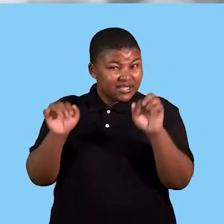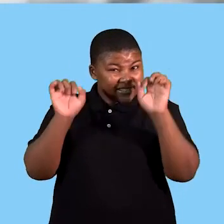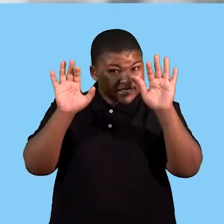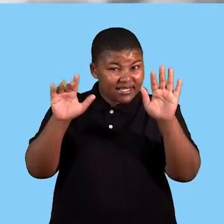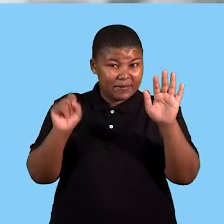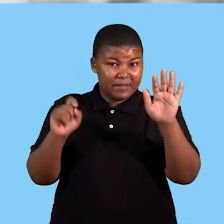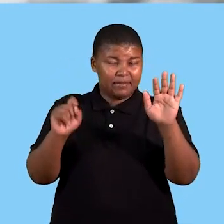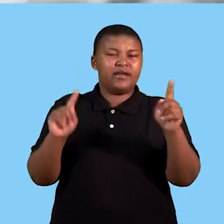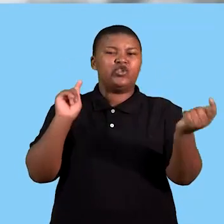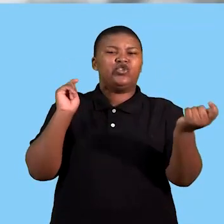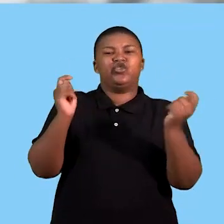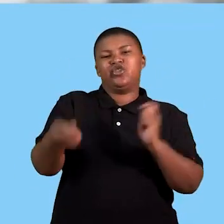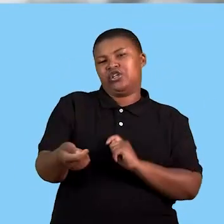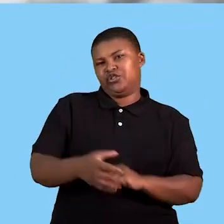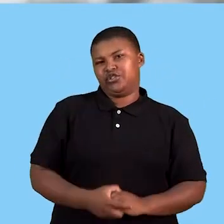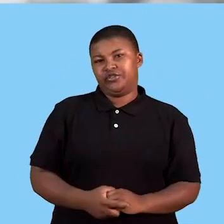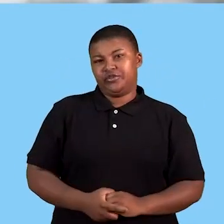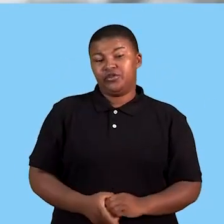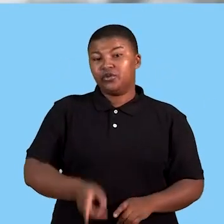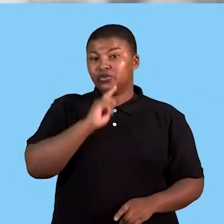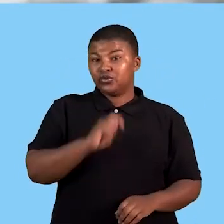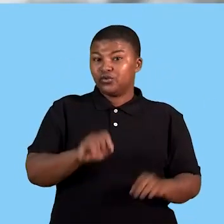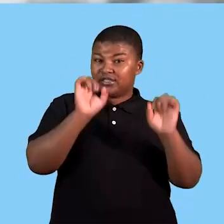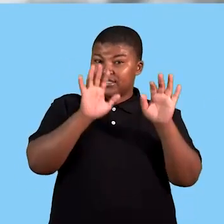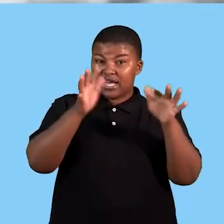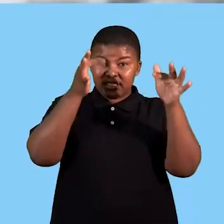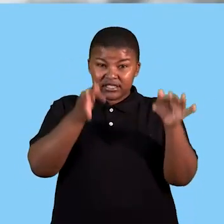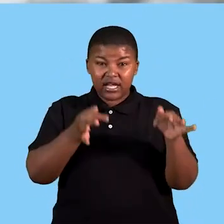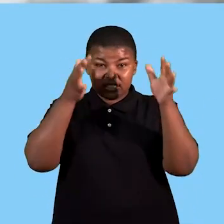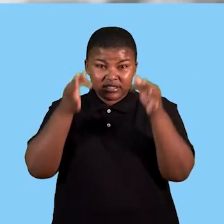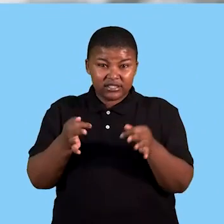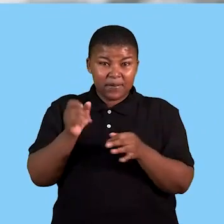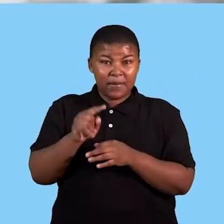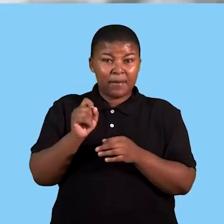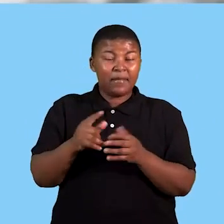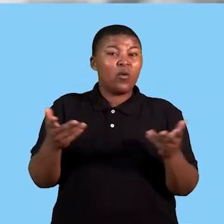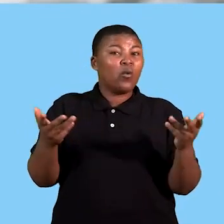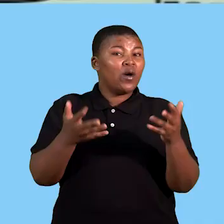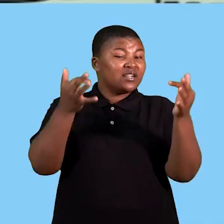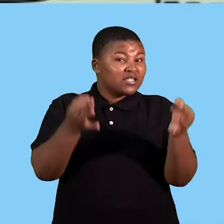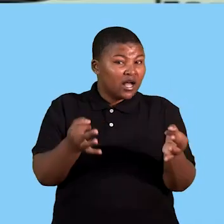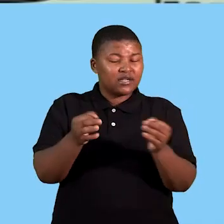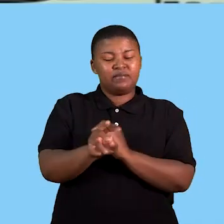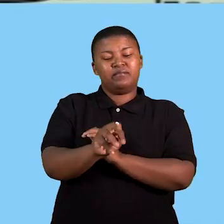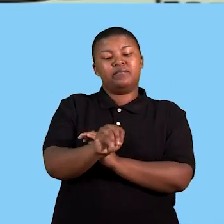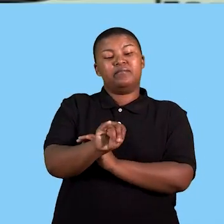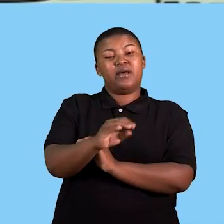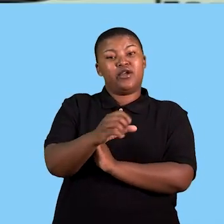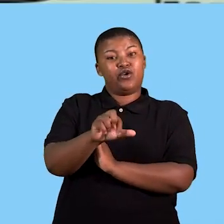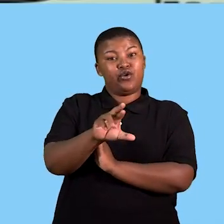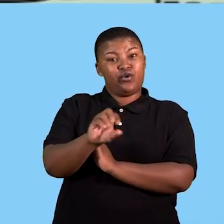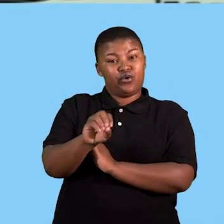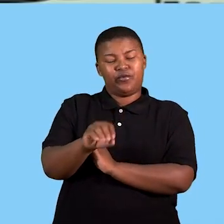And coincidentally, these 10 decisions were made in the microenvironment. And